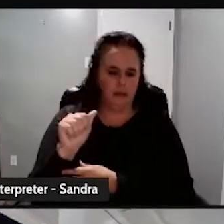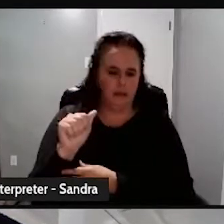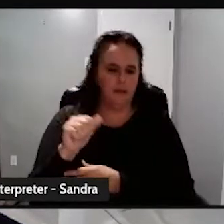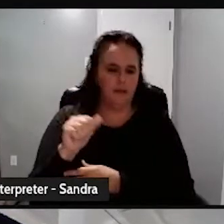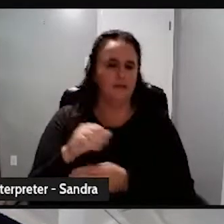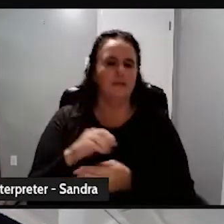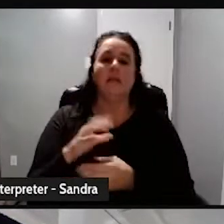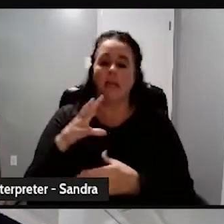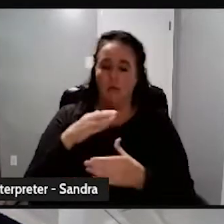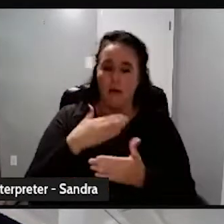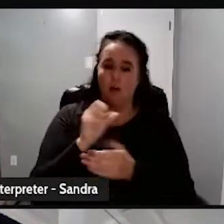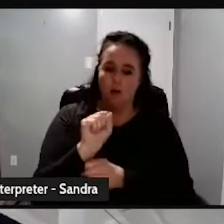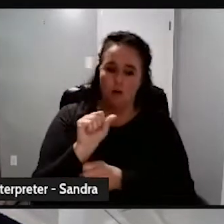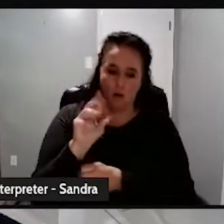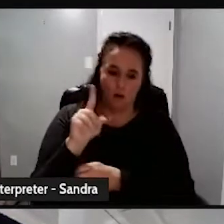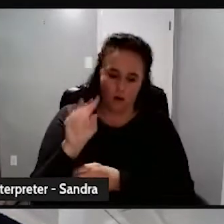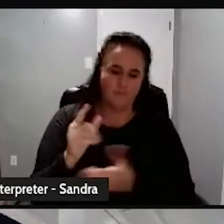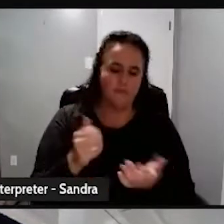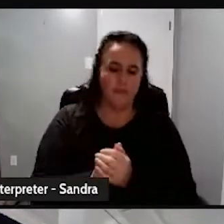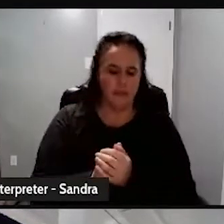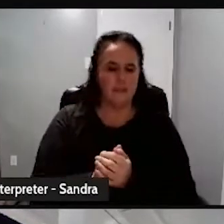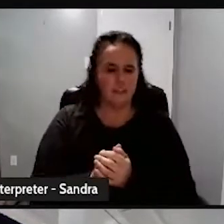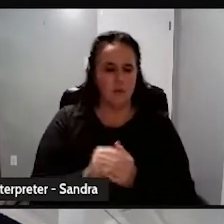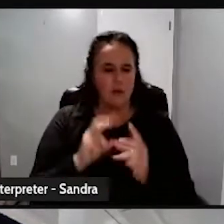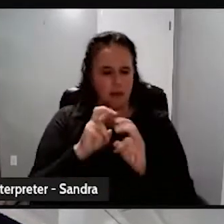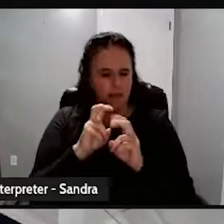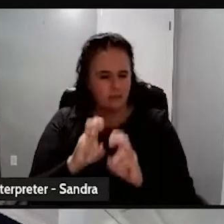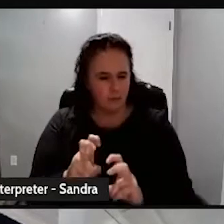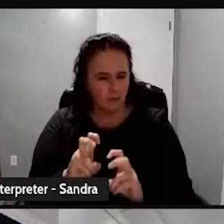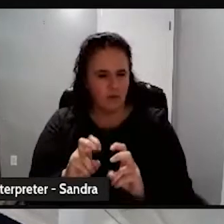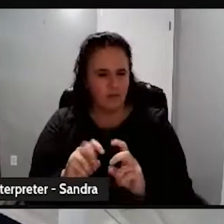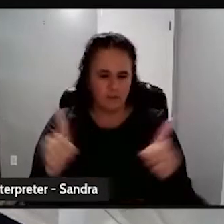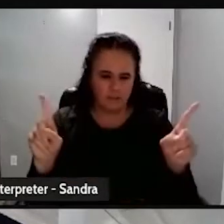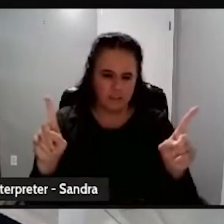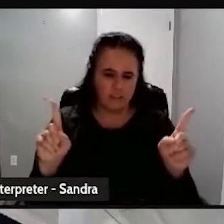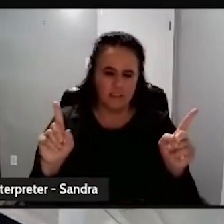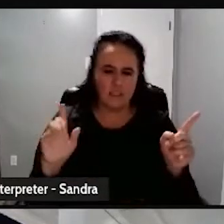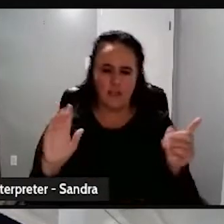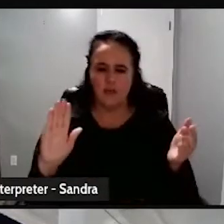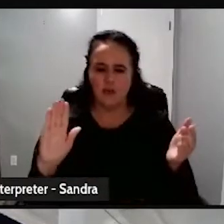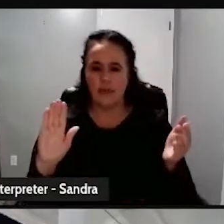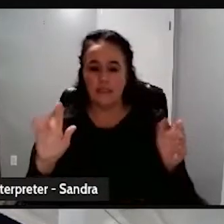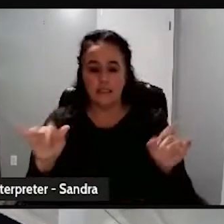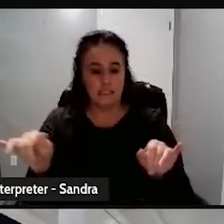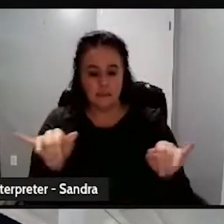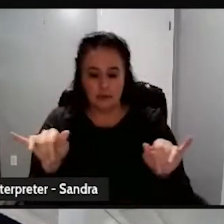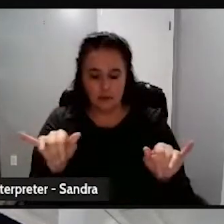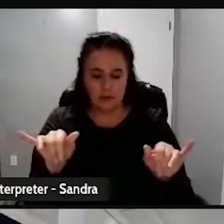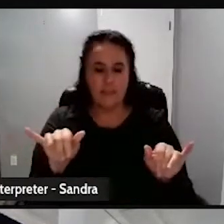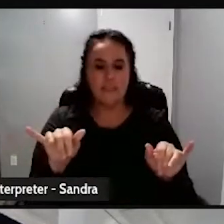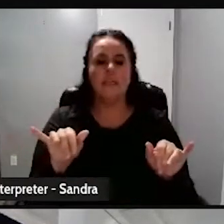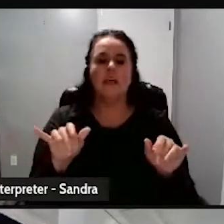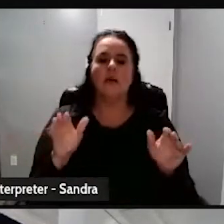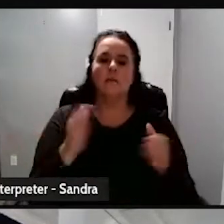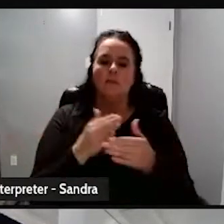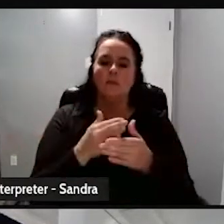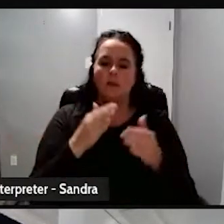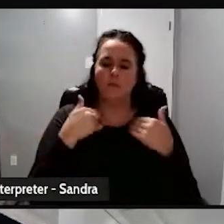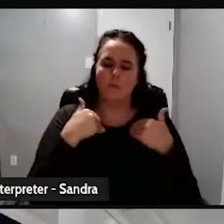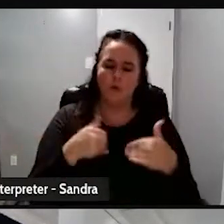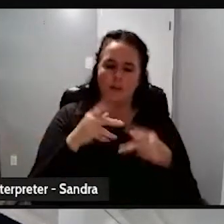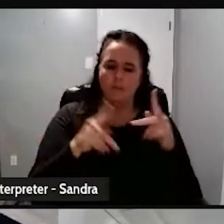explore the disparities and similarities between bodies of persons with disabilities and those who